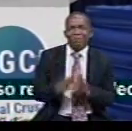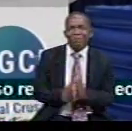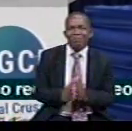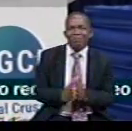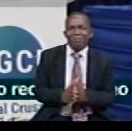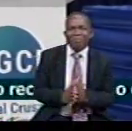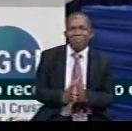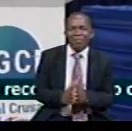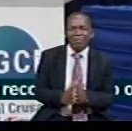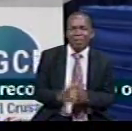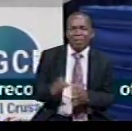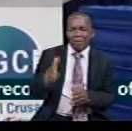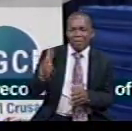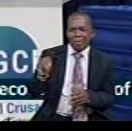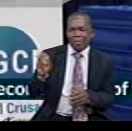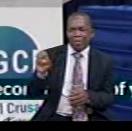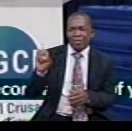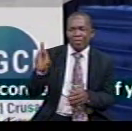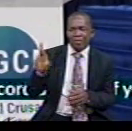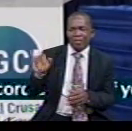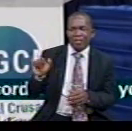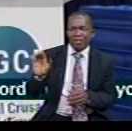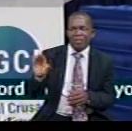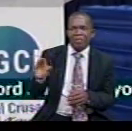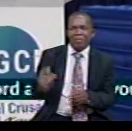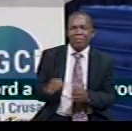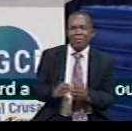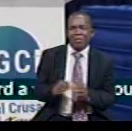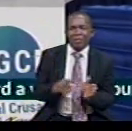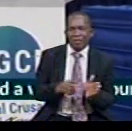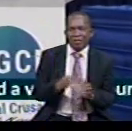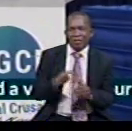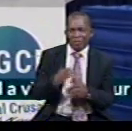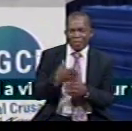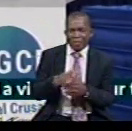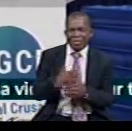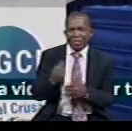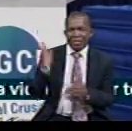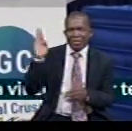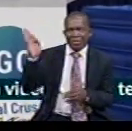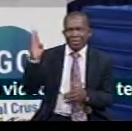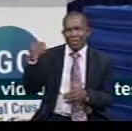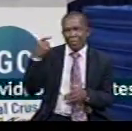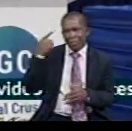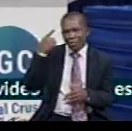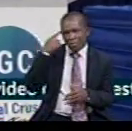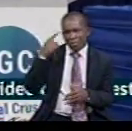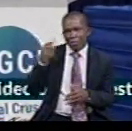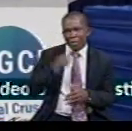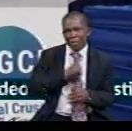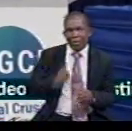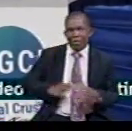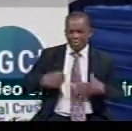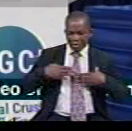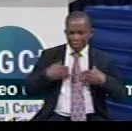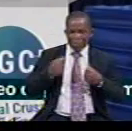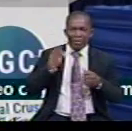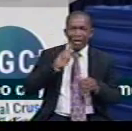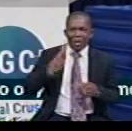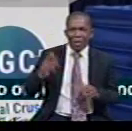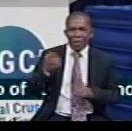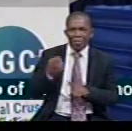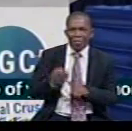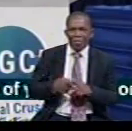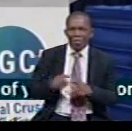Mrs. Samuel saying, praise the Lord. I want to bless the Lord for healing me of severe headache and dizziness on Friday before the